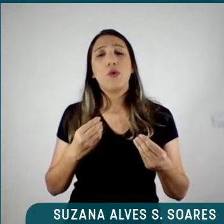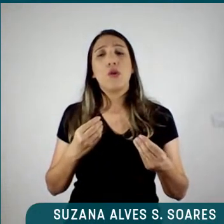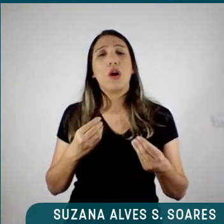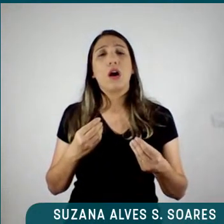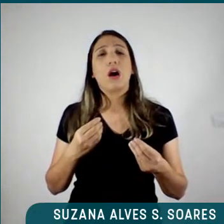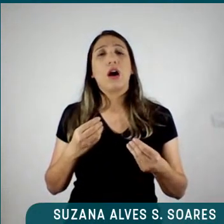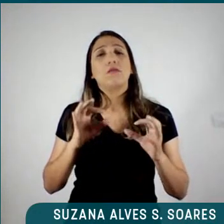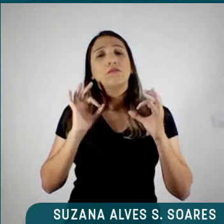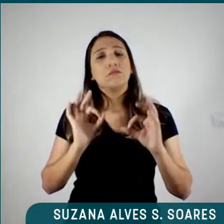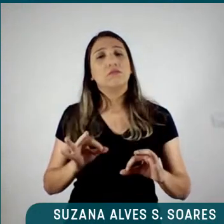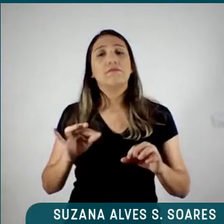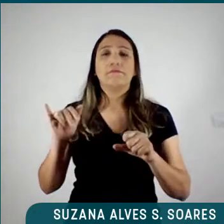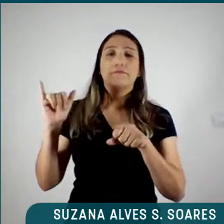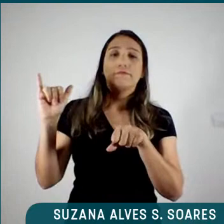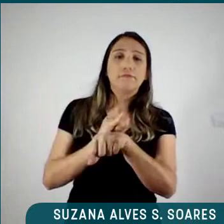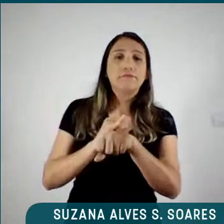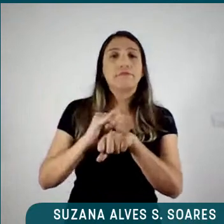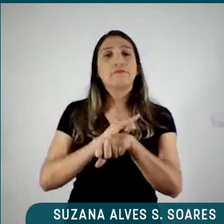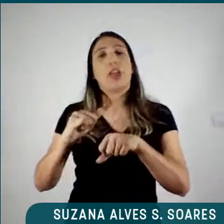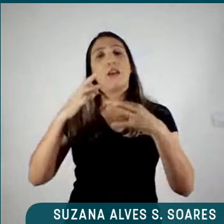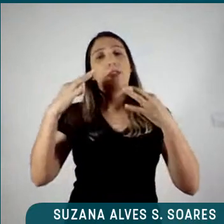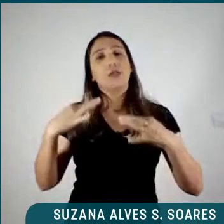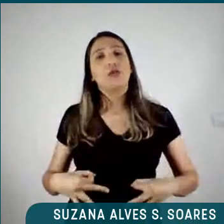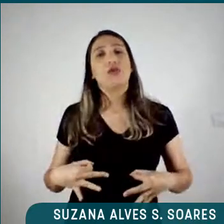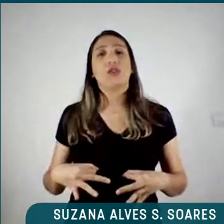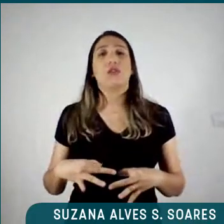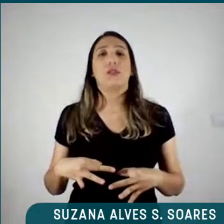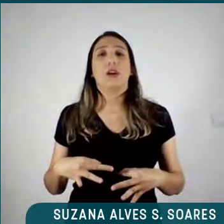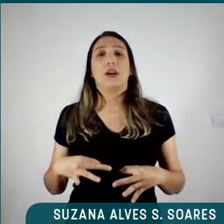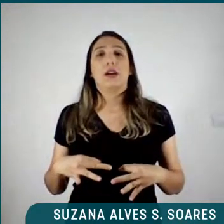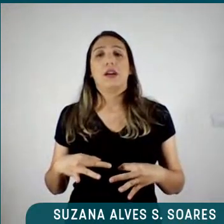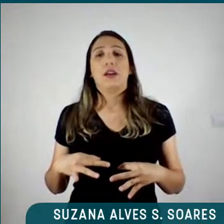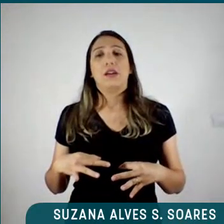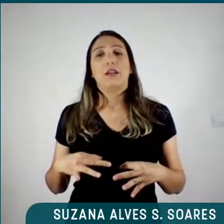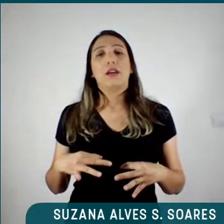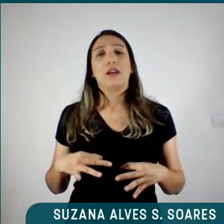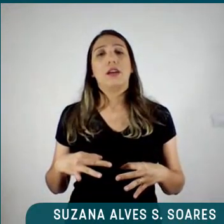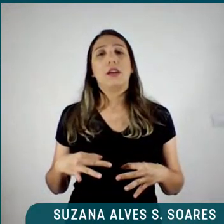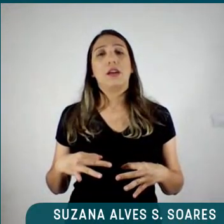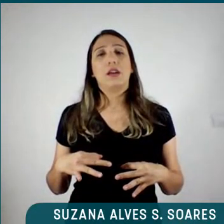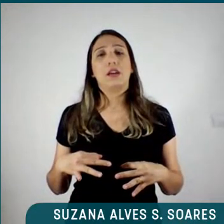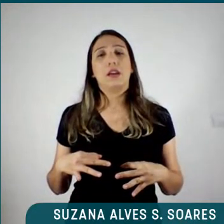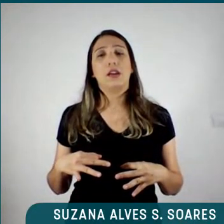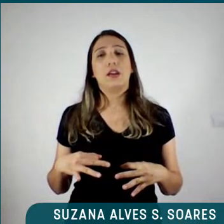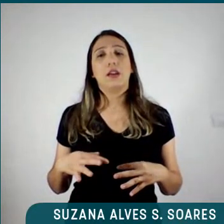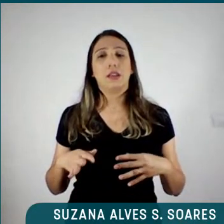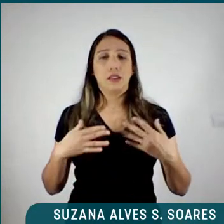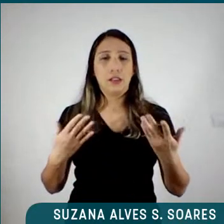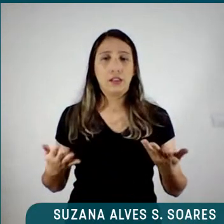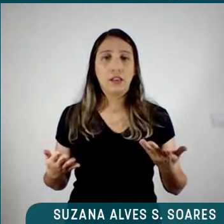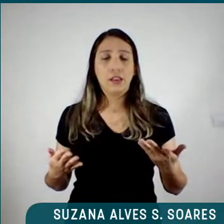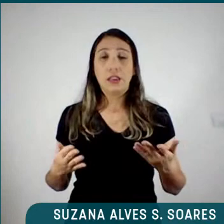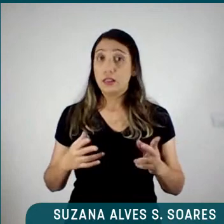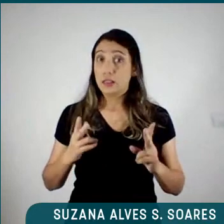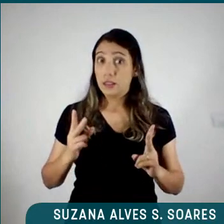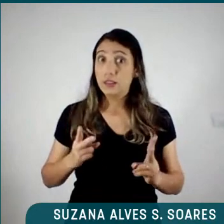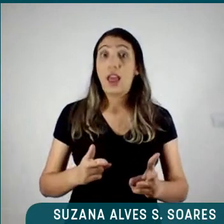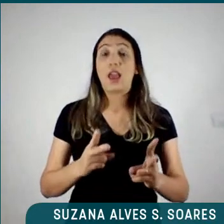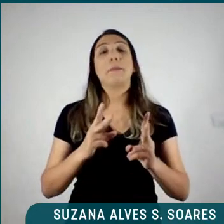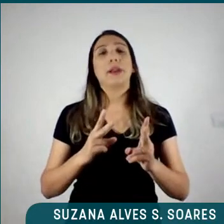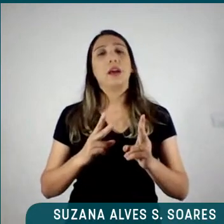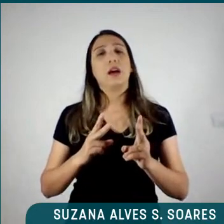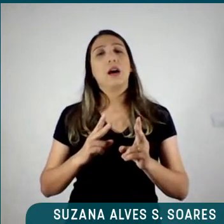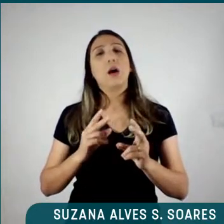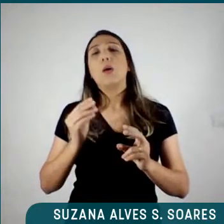well, and she estratégica talks e about it. efetiva She uses this in a strategic and effective manner, sempre traçando